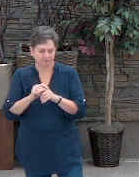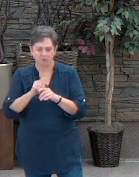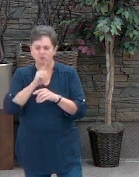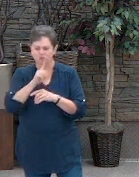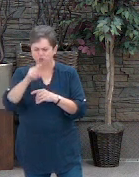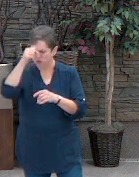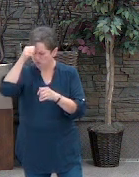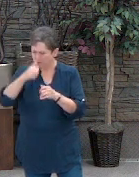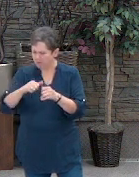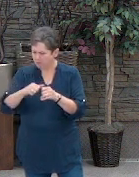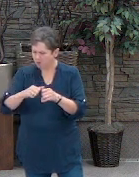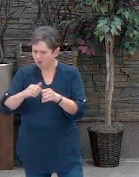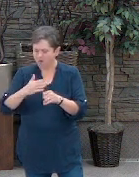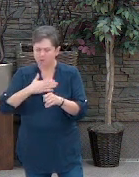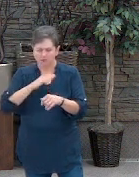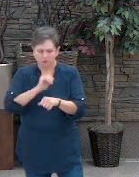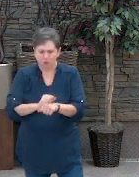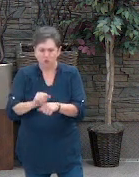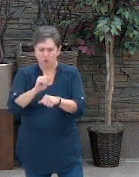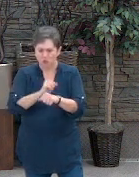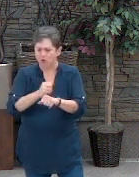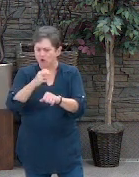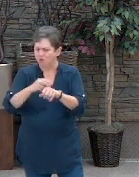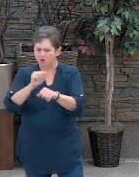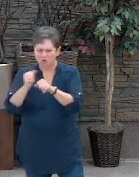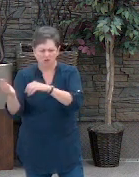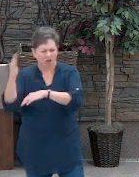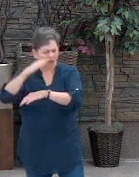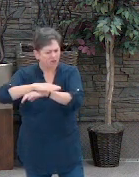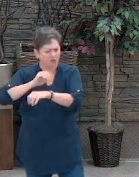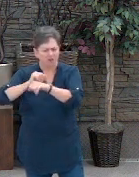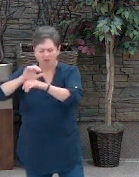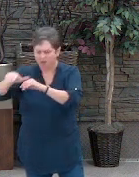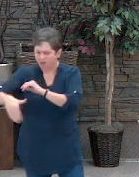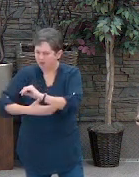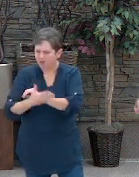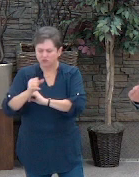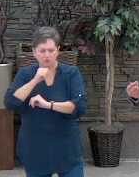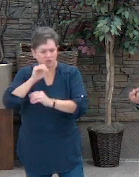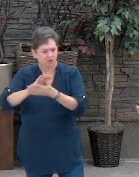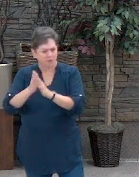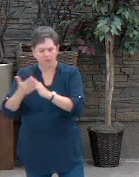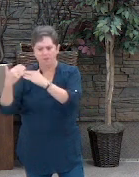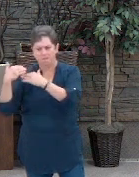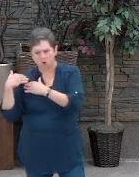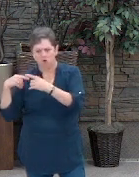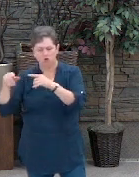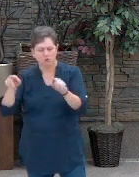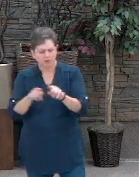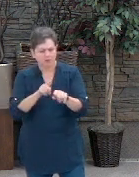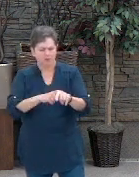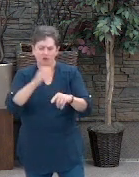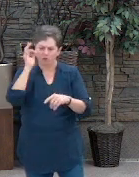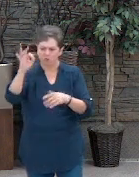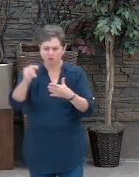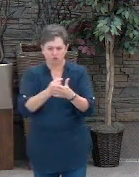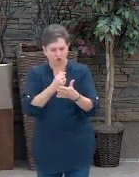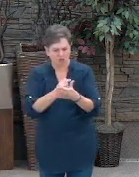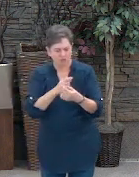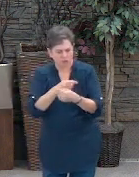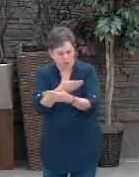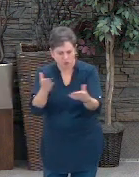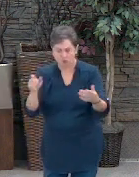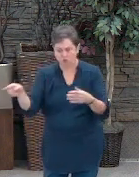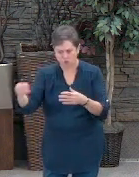Surely you remember, brothers, our toil and hardship. We worked night and day in order not to be a burden to anyone while we preach the gospel of God to you. You